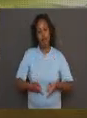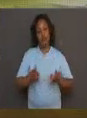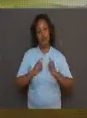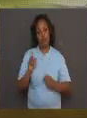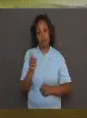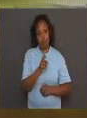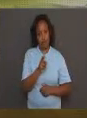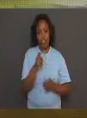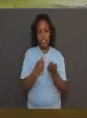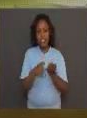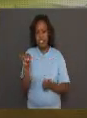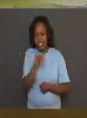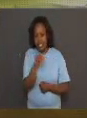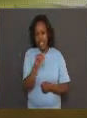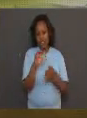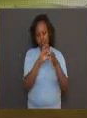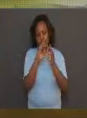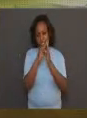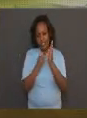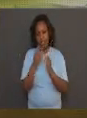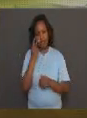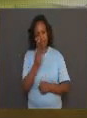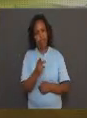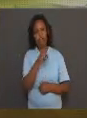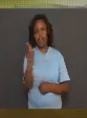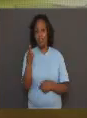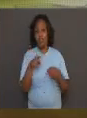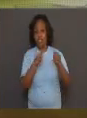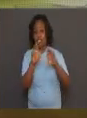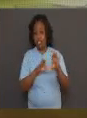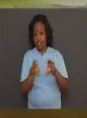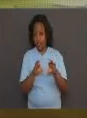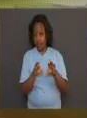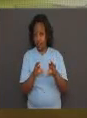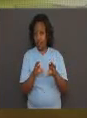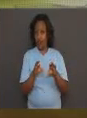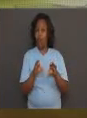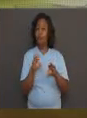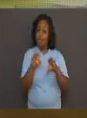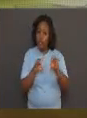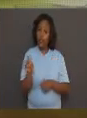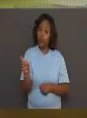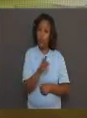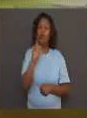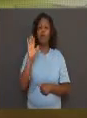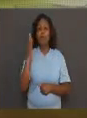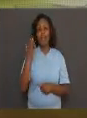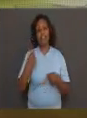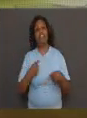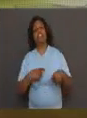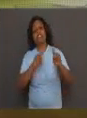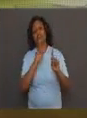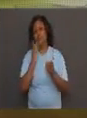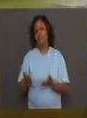oppose this type of social system? If so, what kind of criticism would you